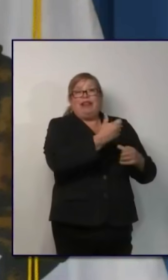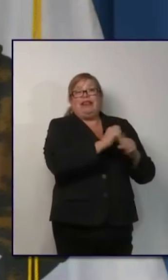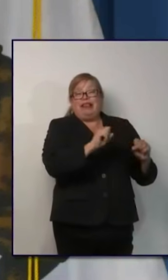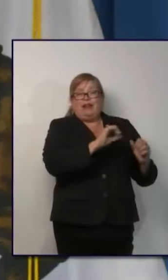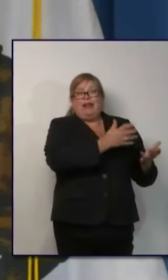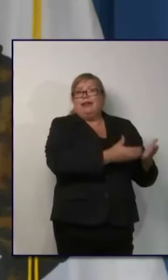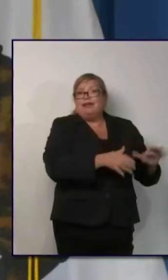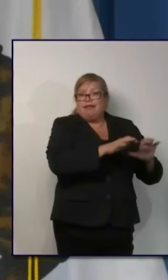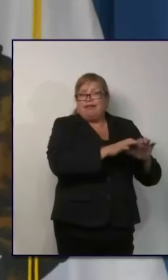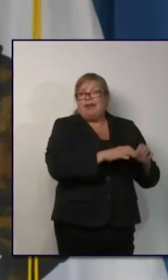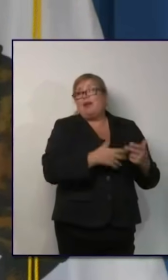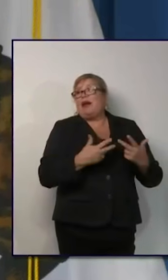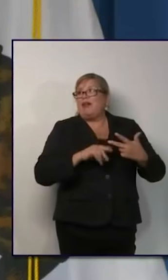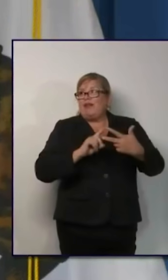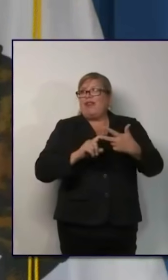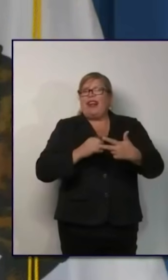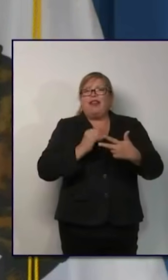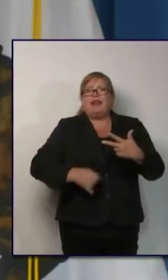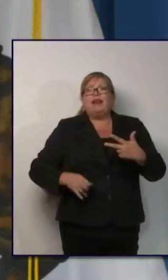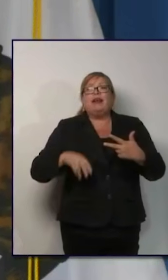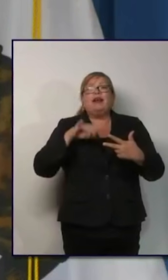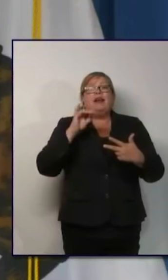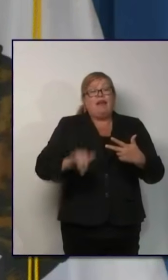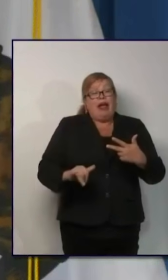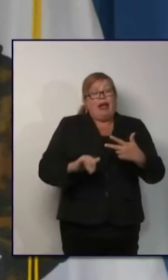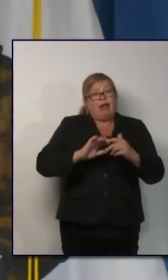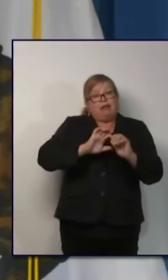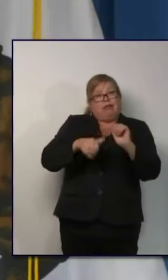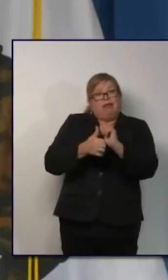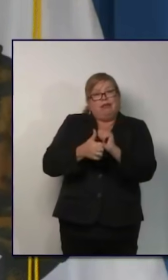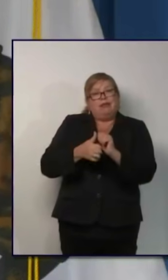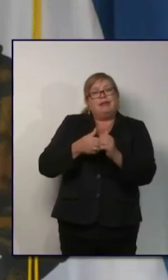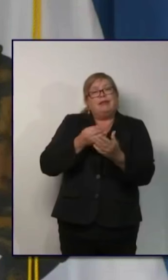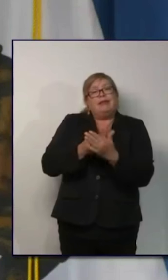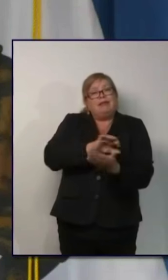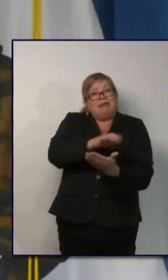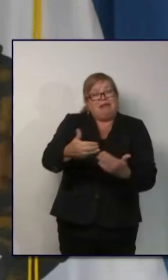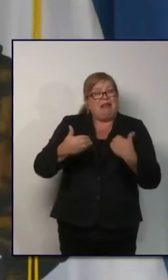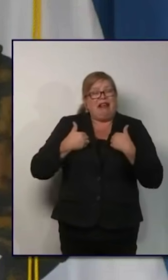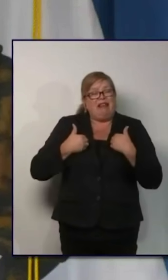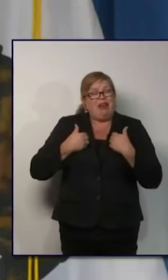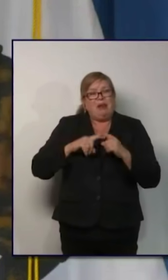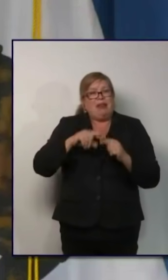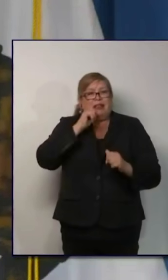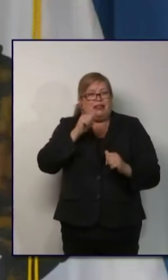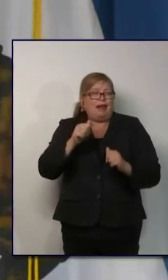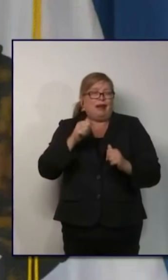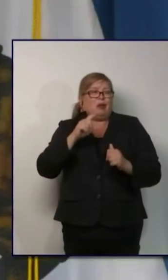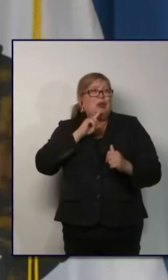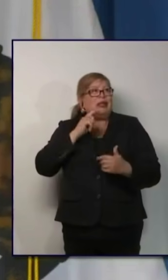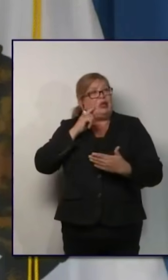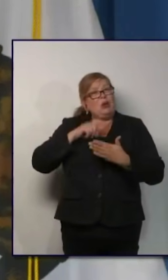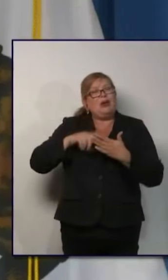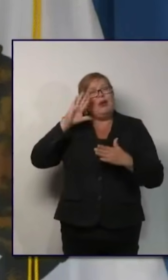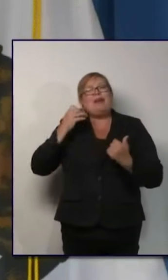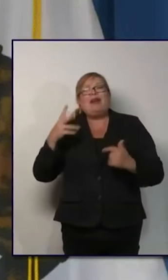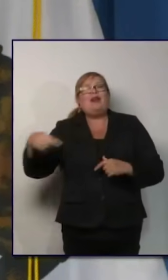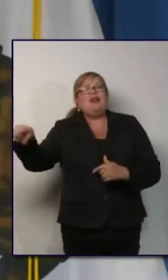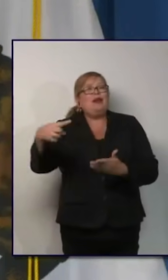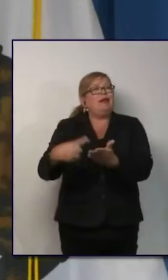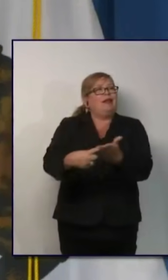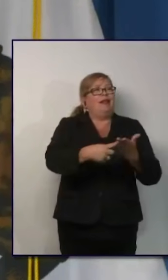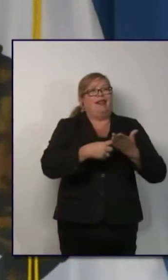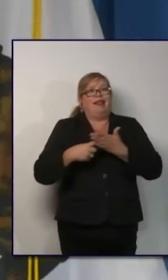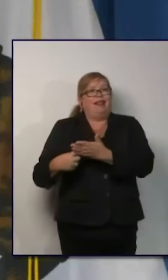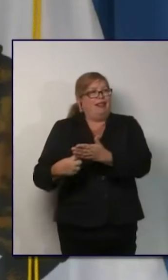Finally, there was a reserve that was little noticed, but certainly hotly debated, that was probably never